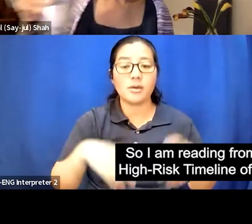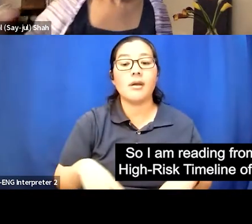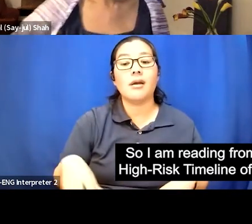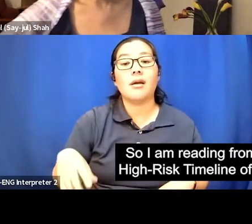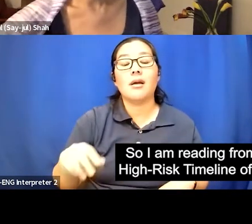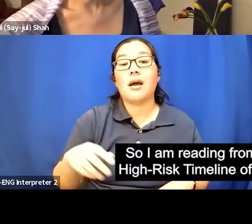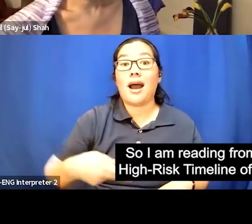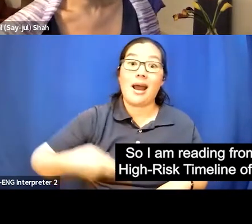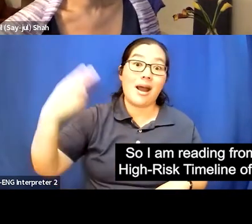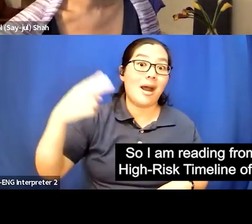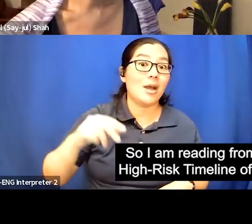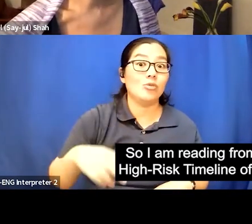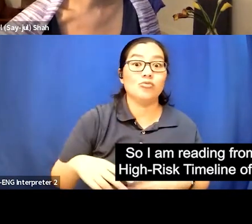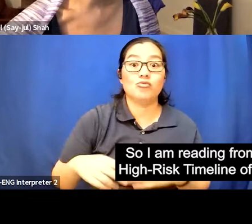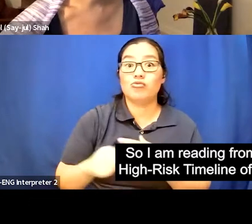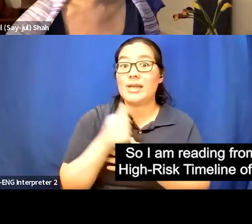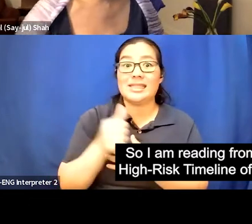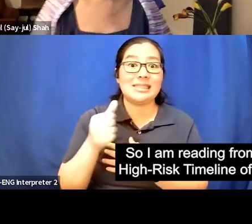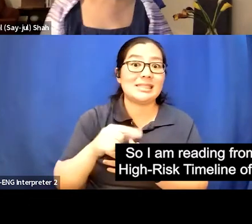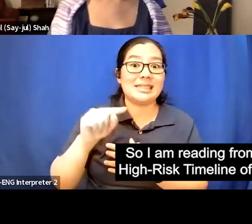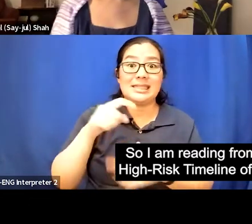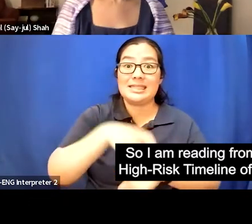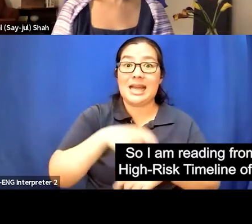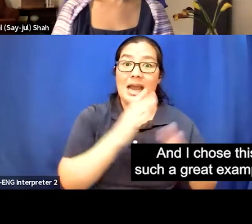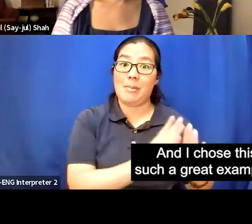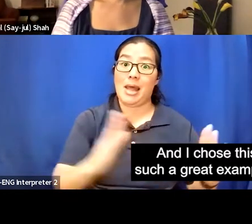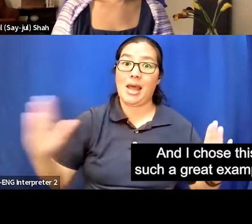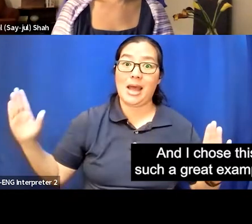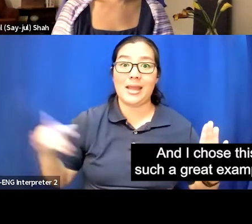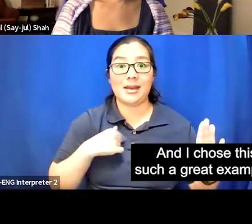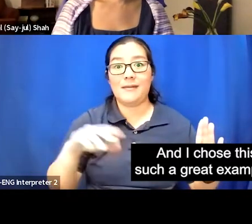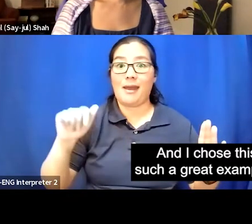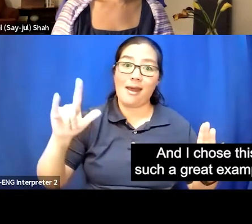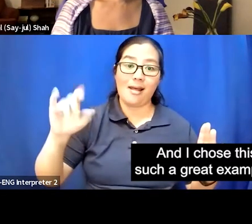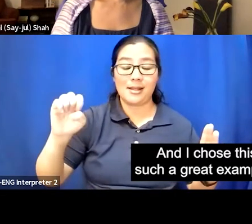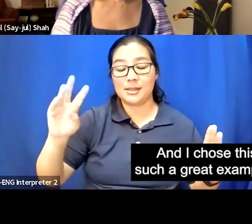High-Risk Timeline of Alice Wong, Proto-Oracle. And I chose